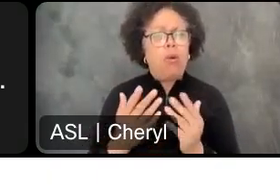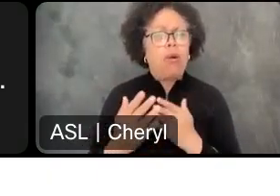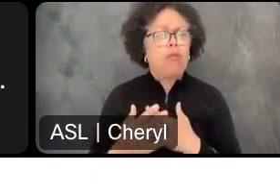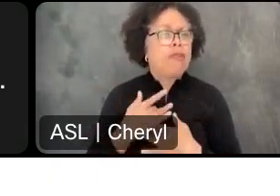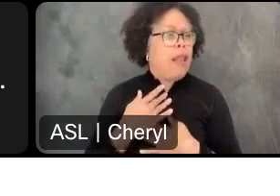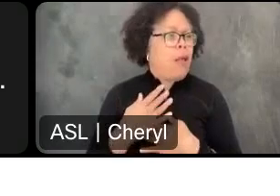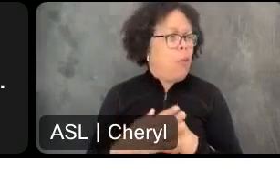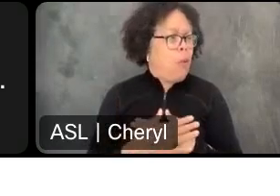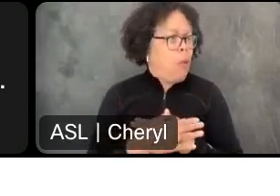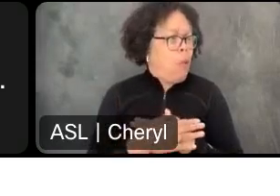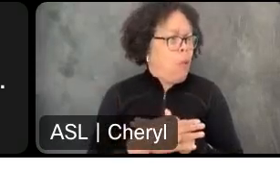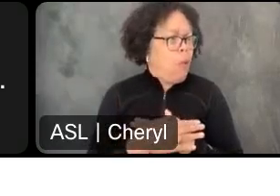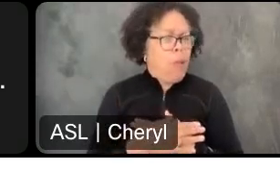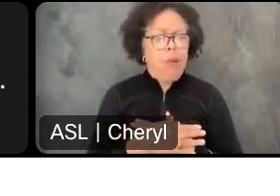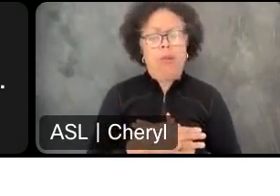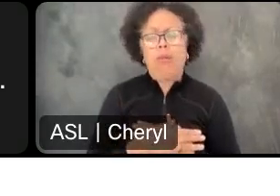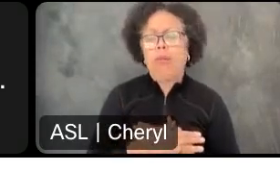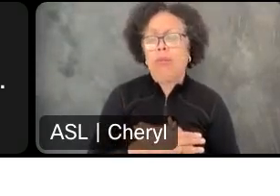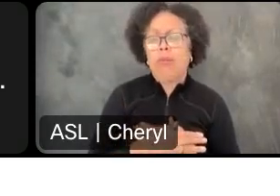as a reassuring touch.